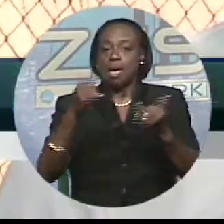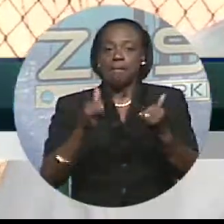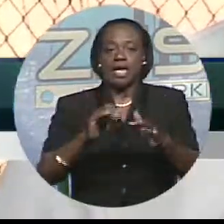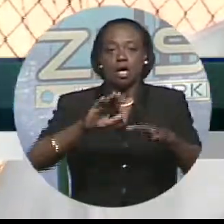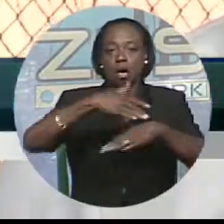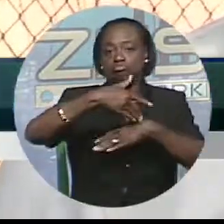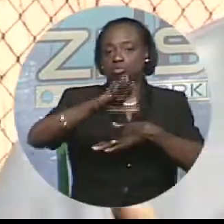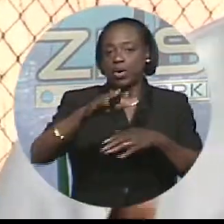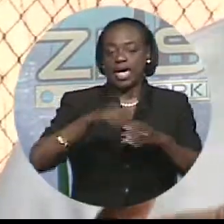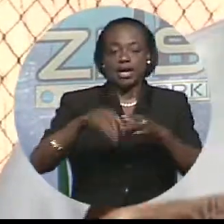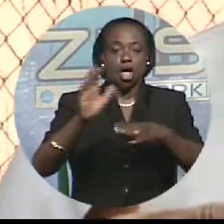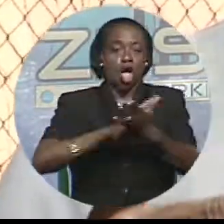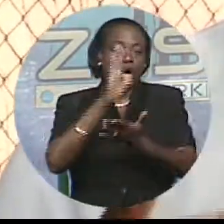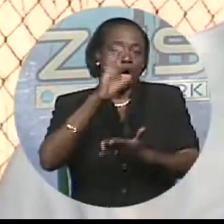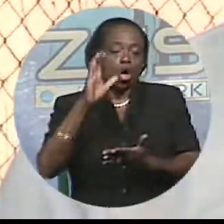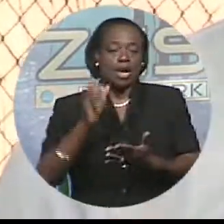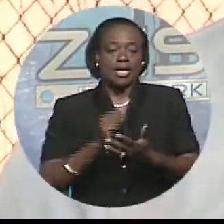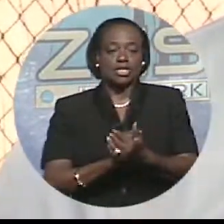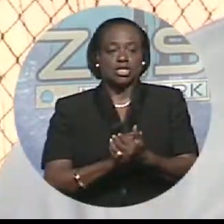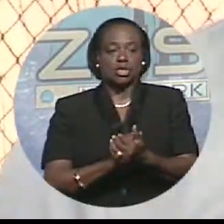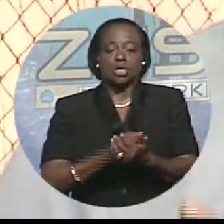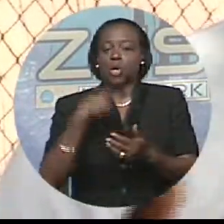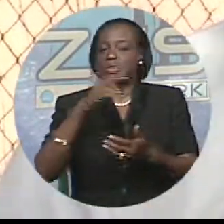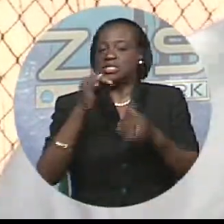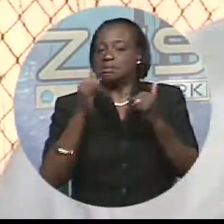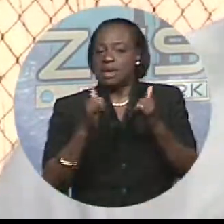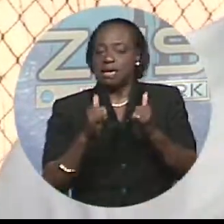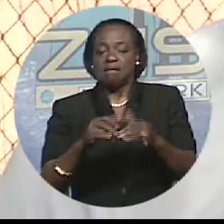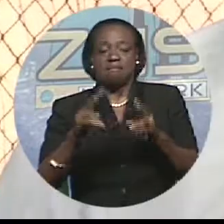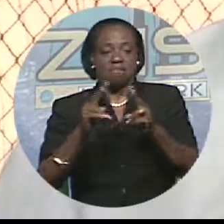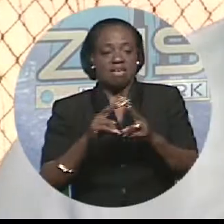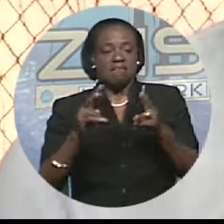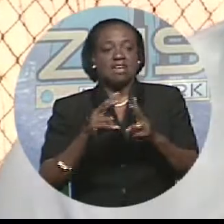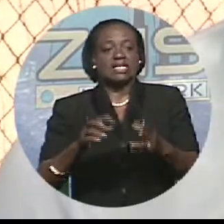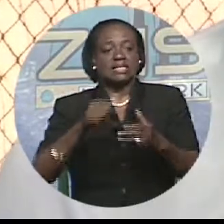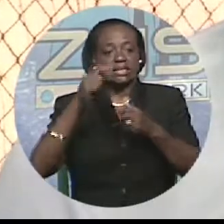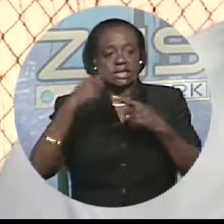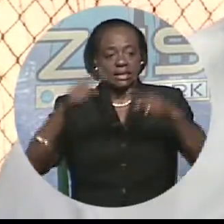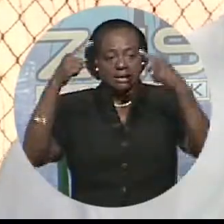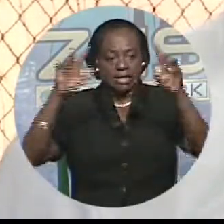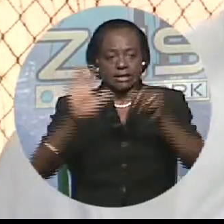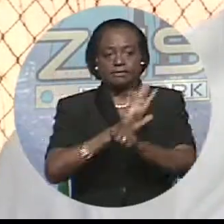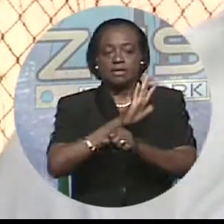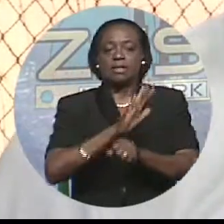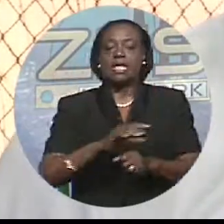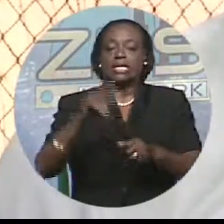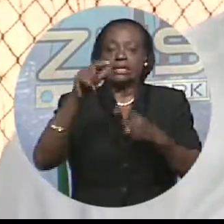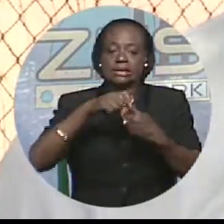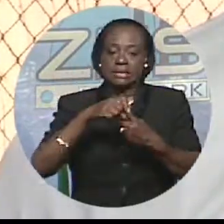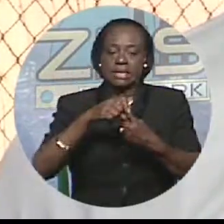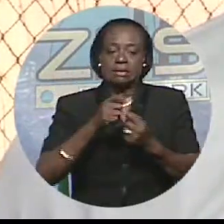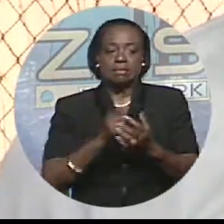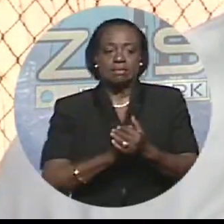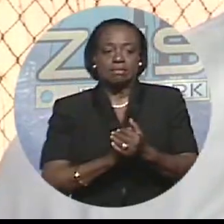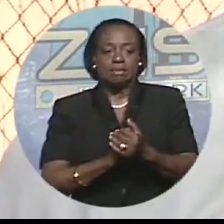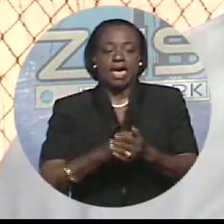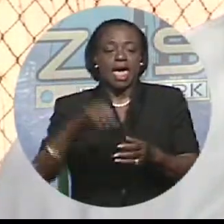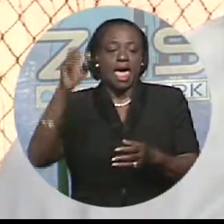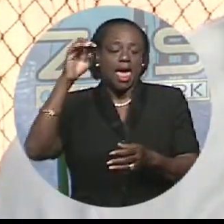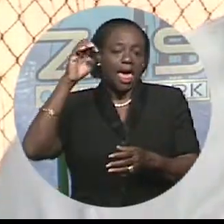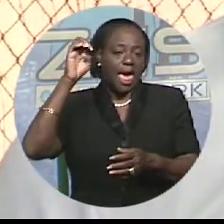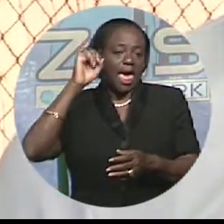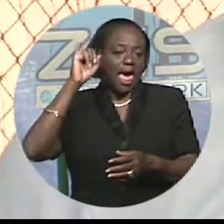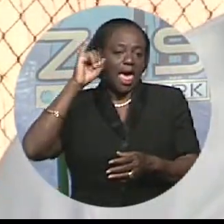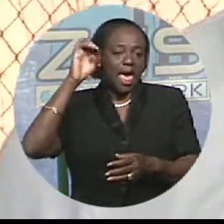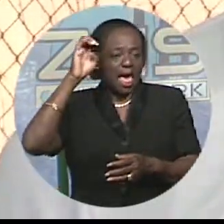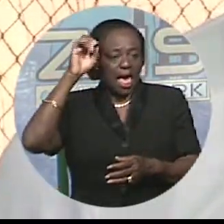team all-conference, played a had a very successful single season. You have Erin Strawn, who's playing